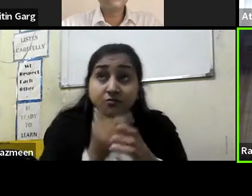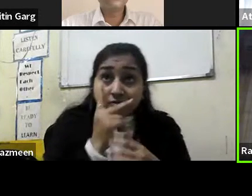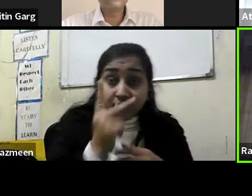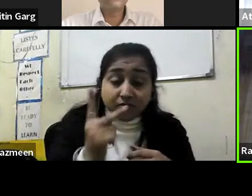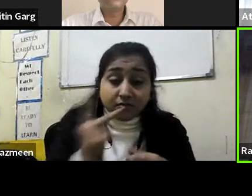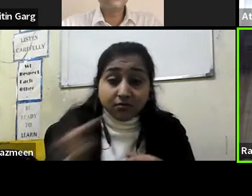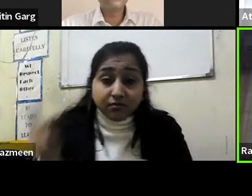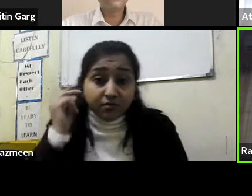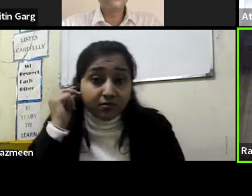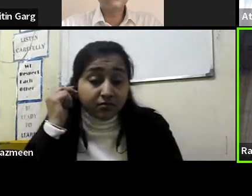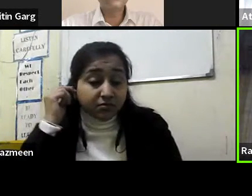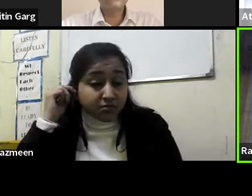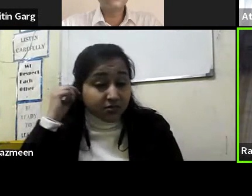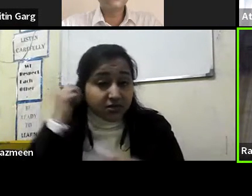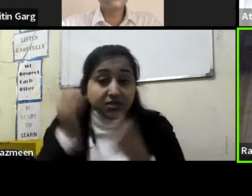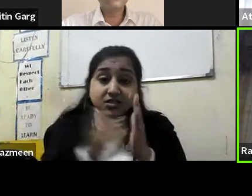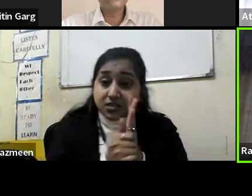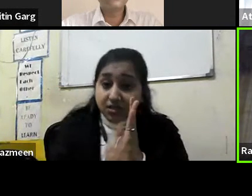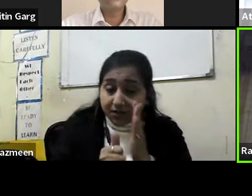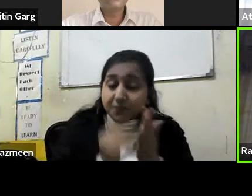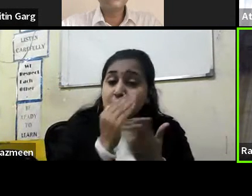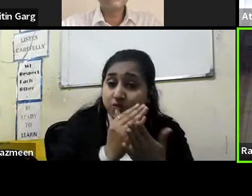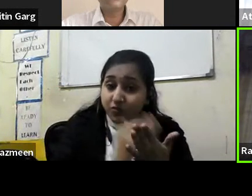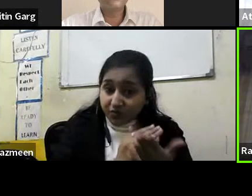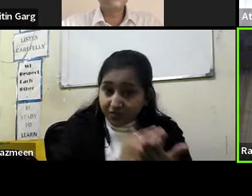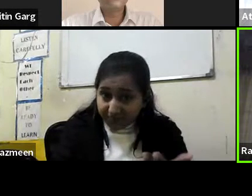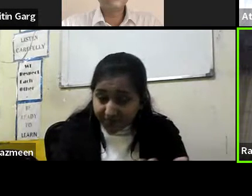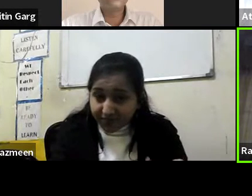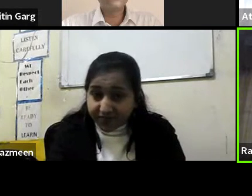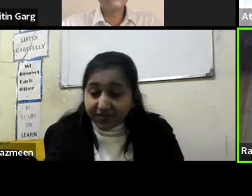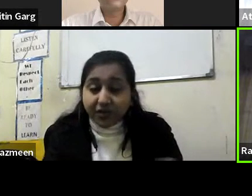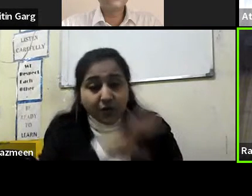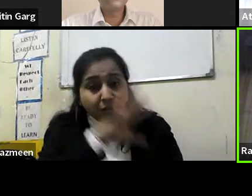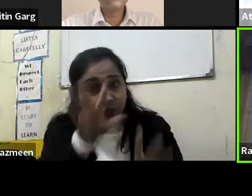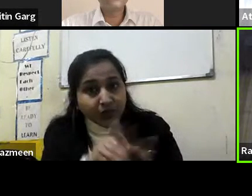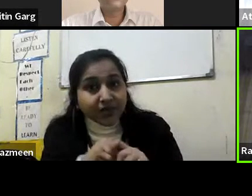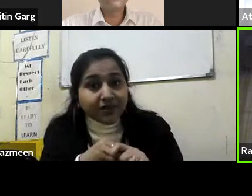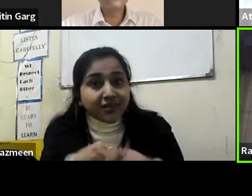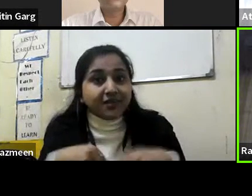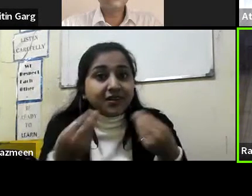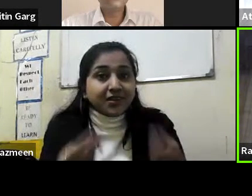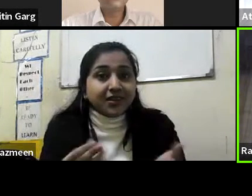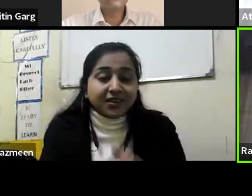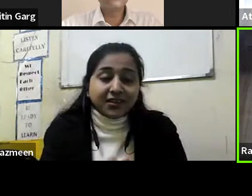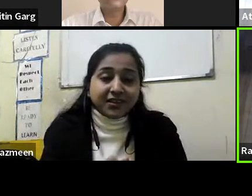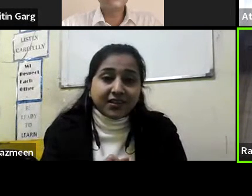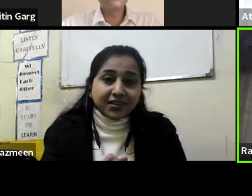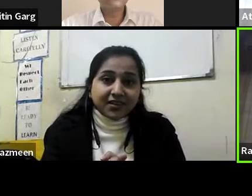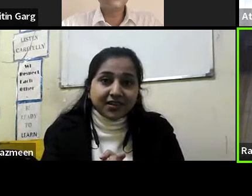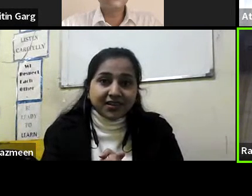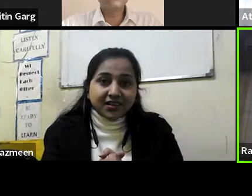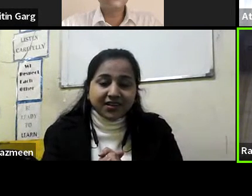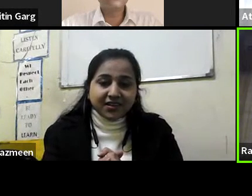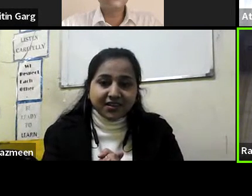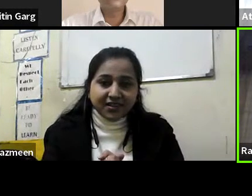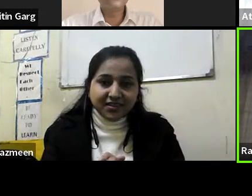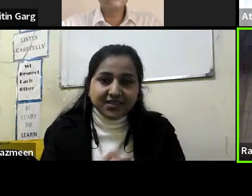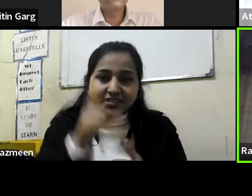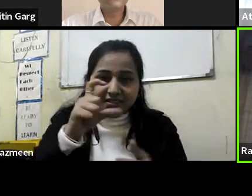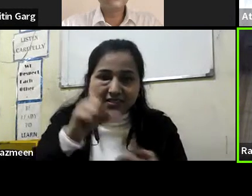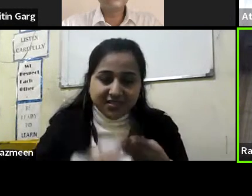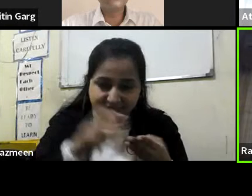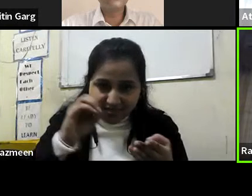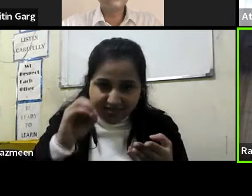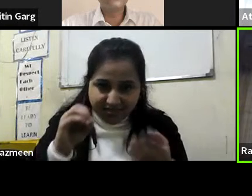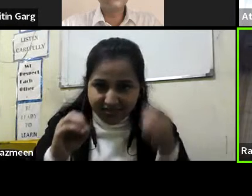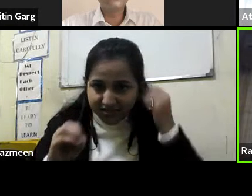into, into our skilling programs in a way that where we nurture these entrepreneurship. Why should we wait for someone to become a CEO? Why